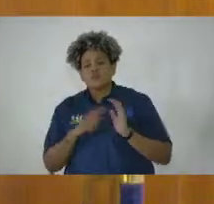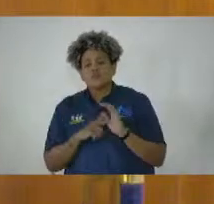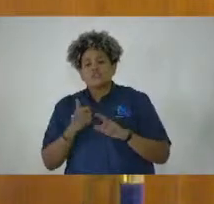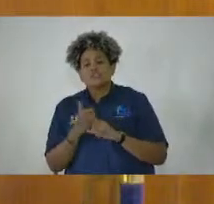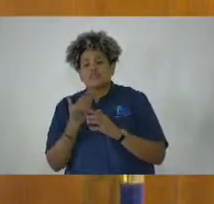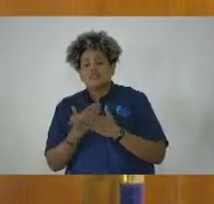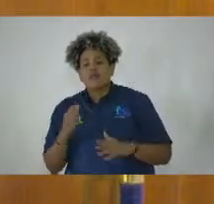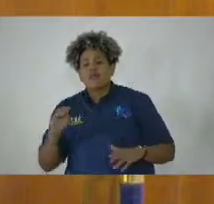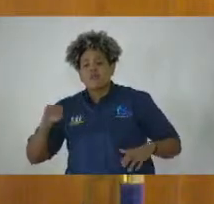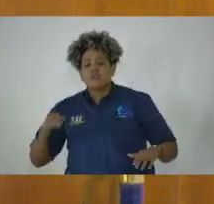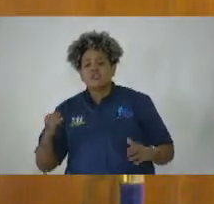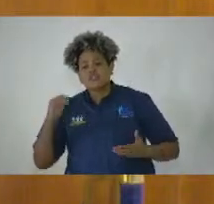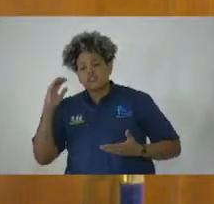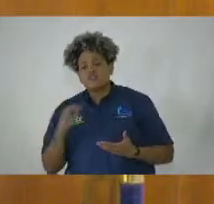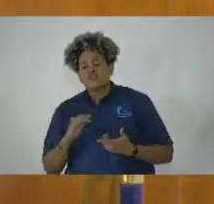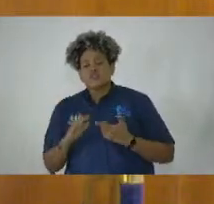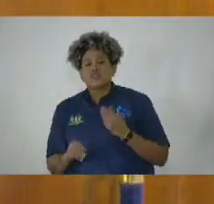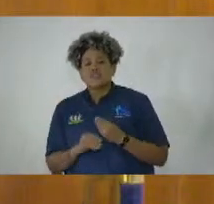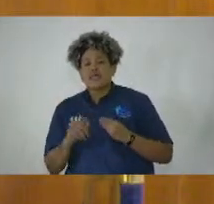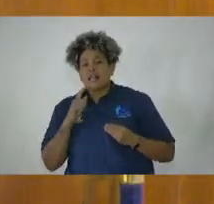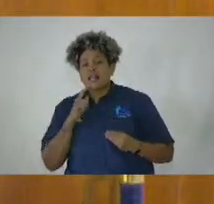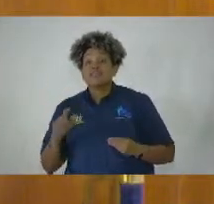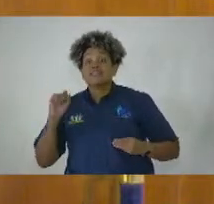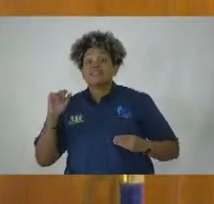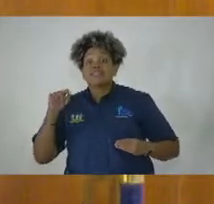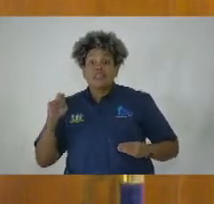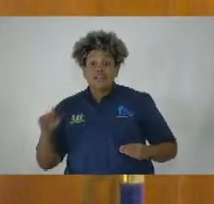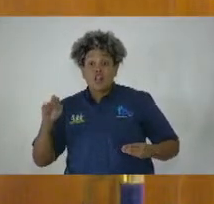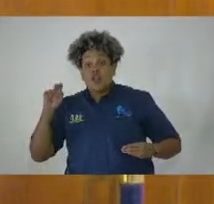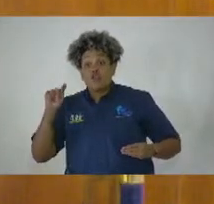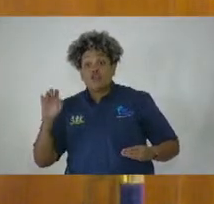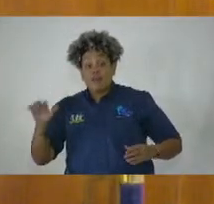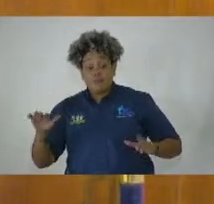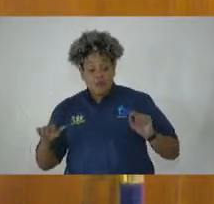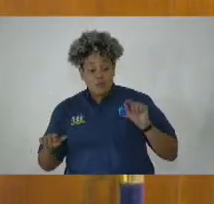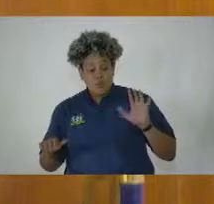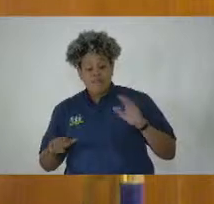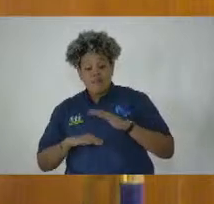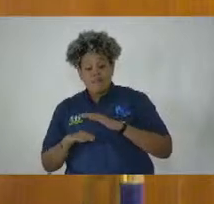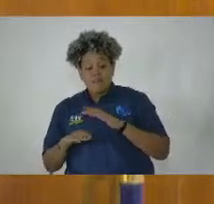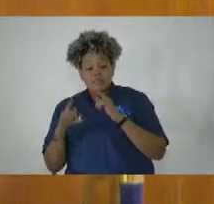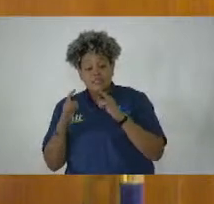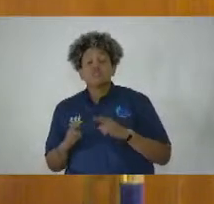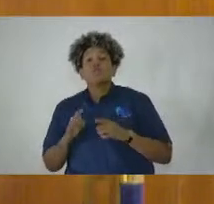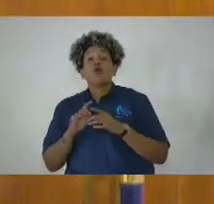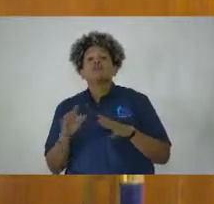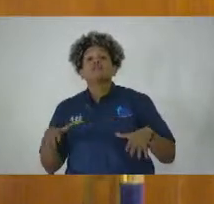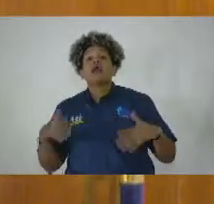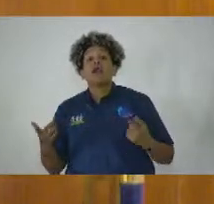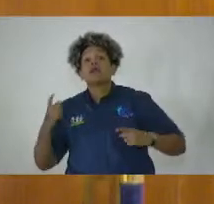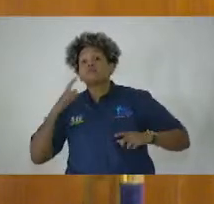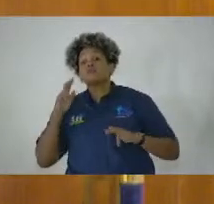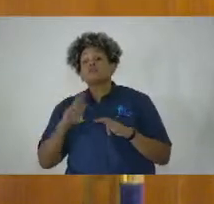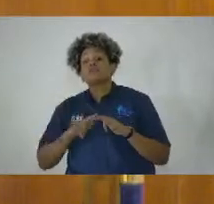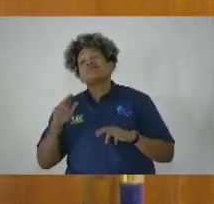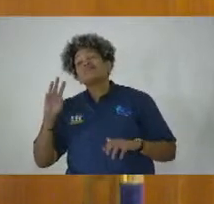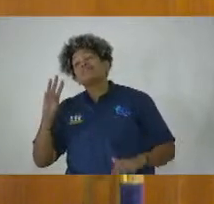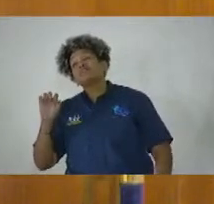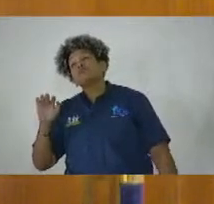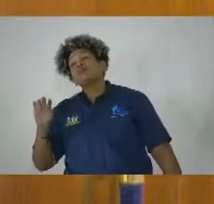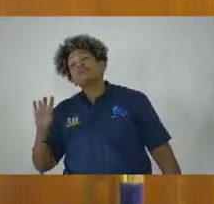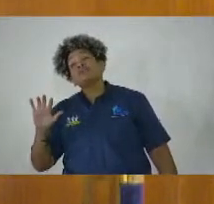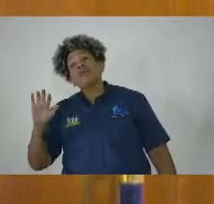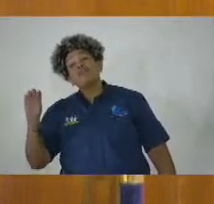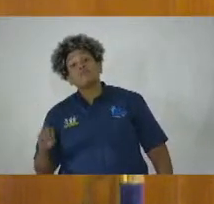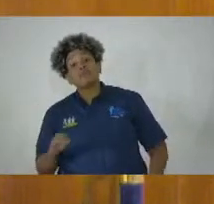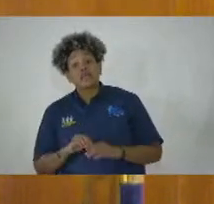that the BOJ reduced its signal rate by 25 basis points to 6.75%